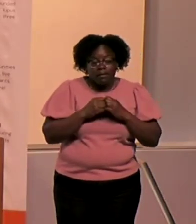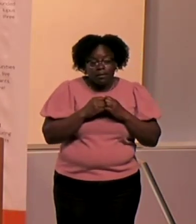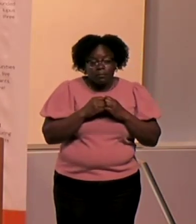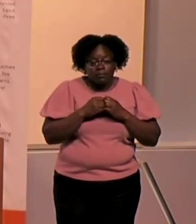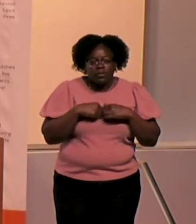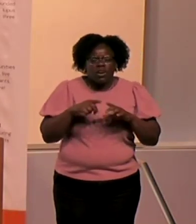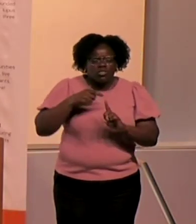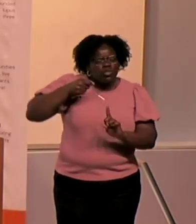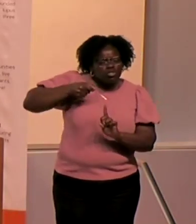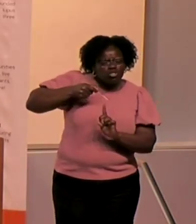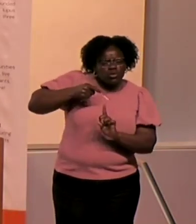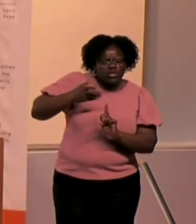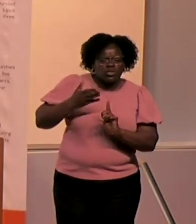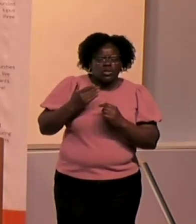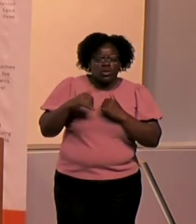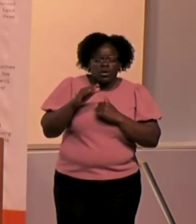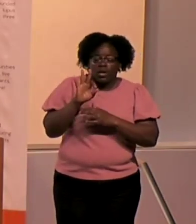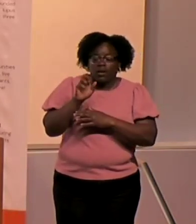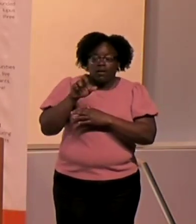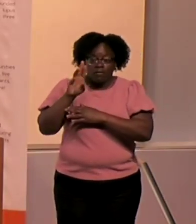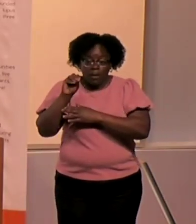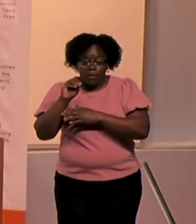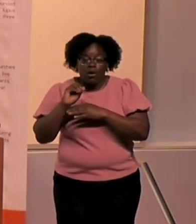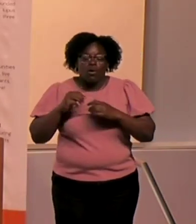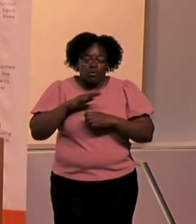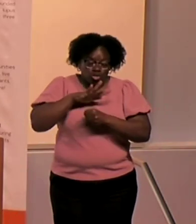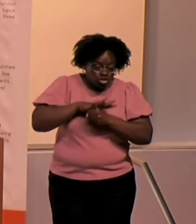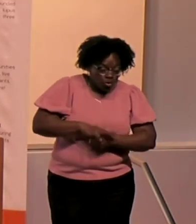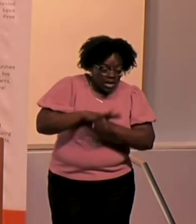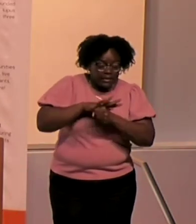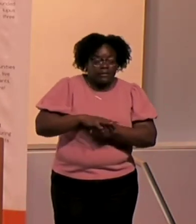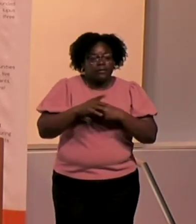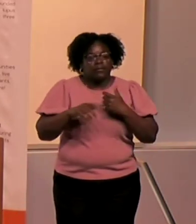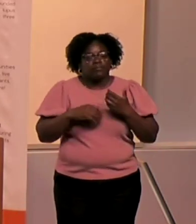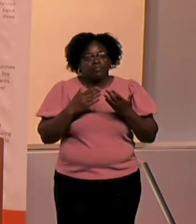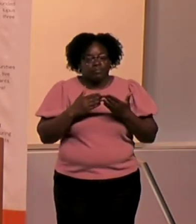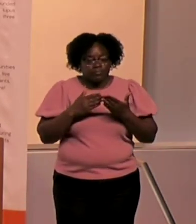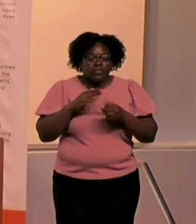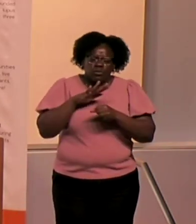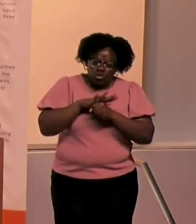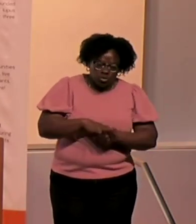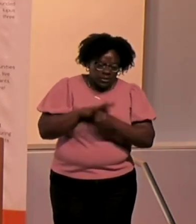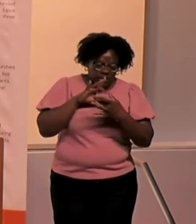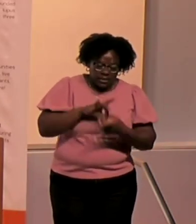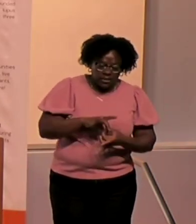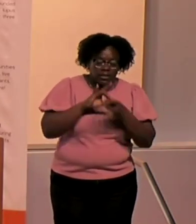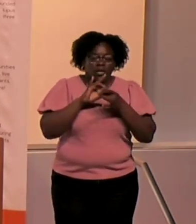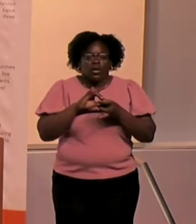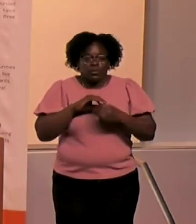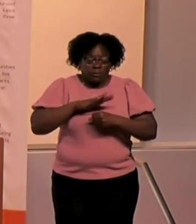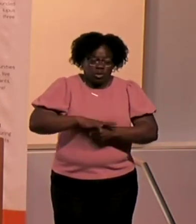my triggers. My fibro would definitely stress related, would flare